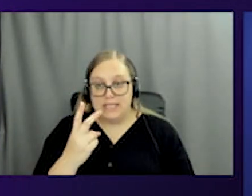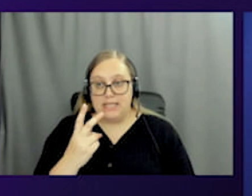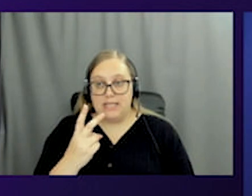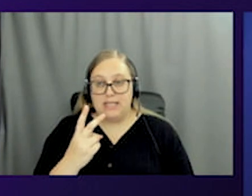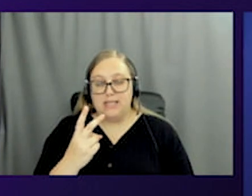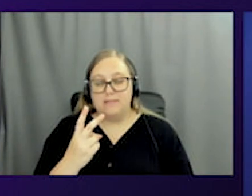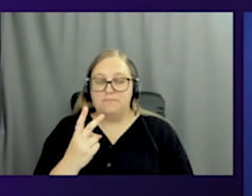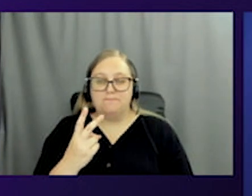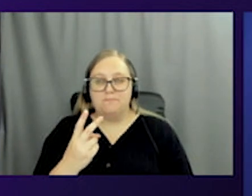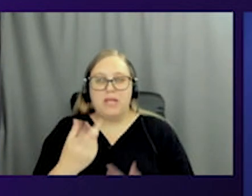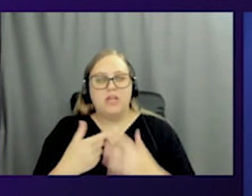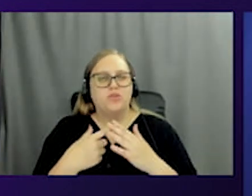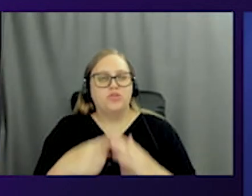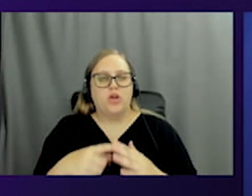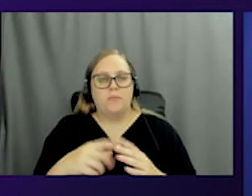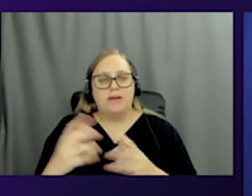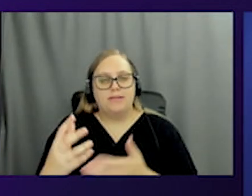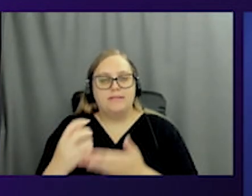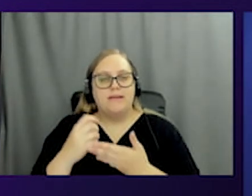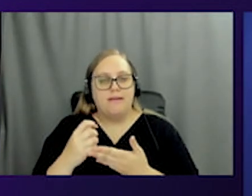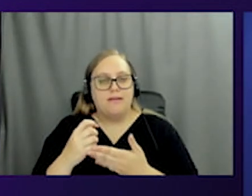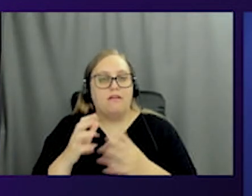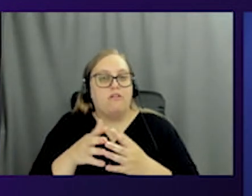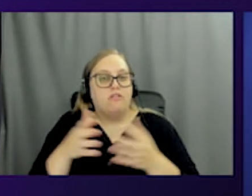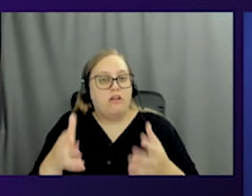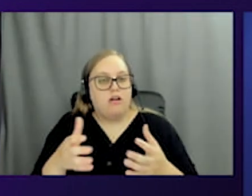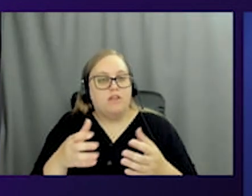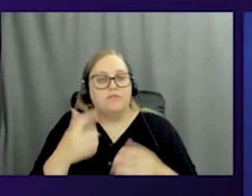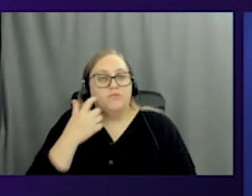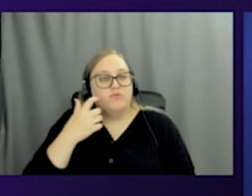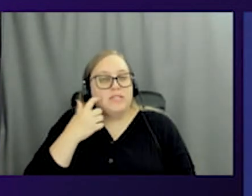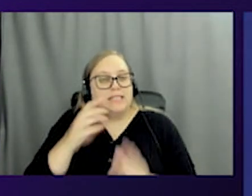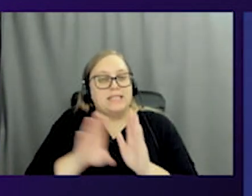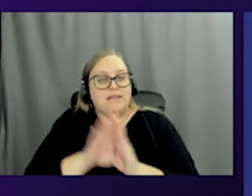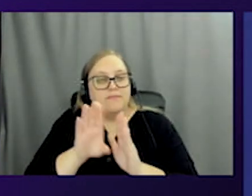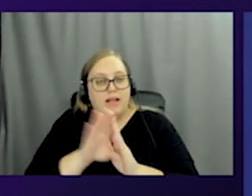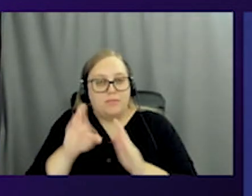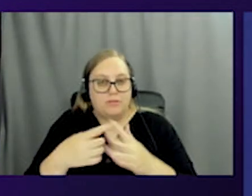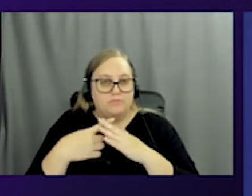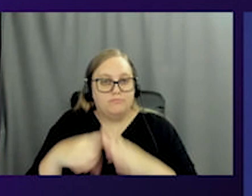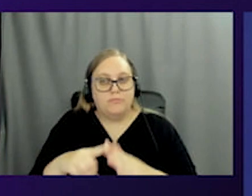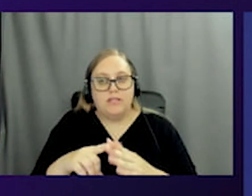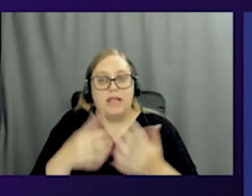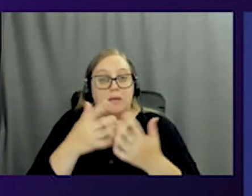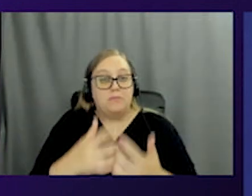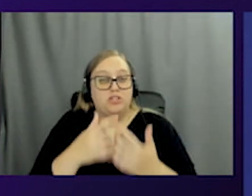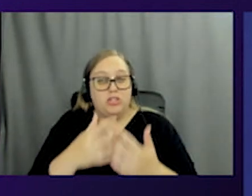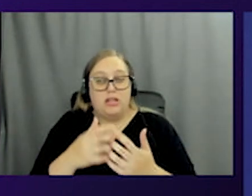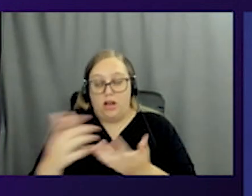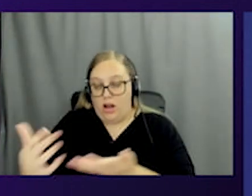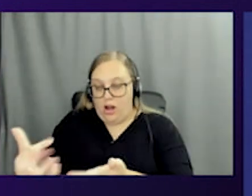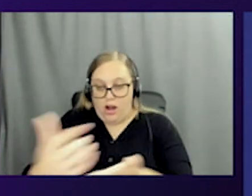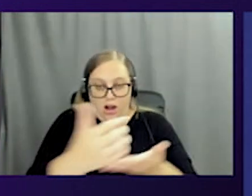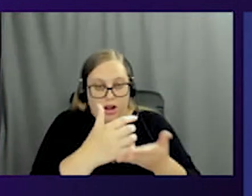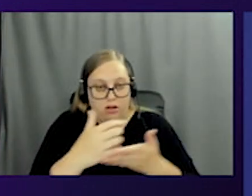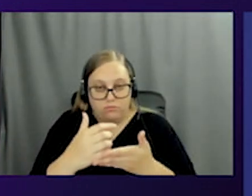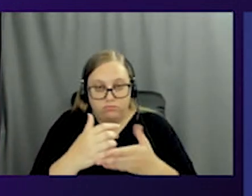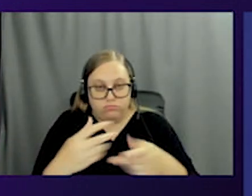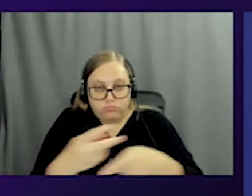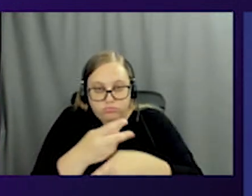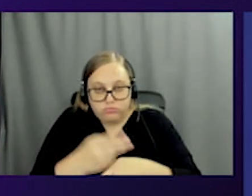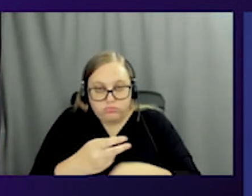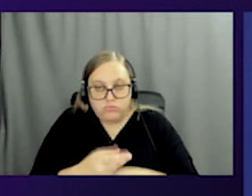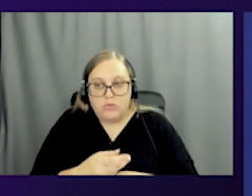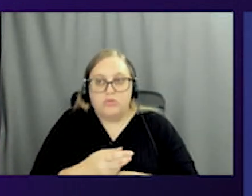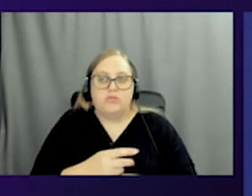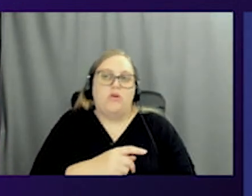by taking advantage of the latest development, for example, AI and machine learning. That can also think about is acceleration of our